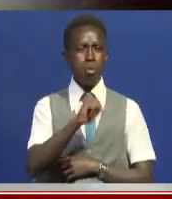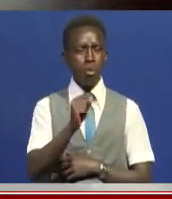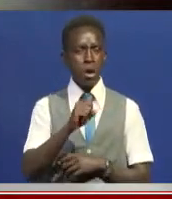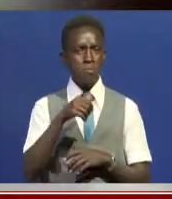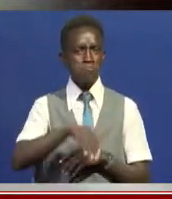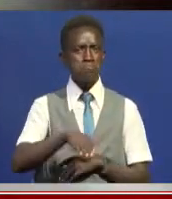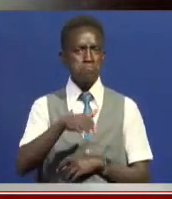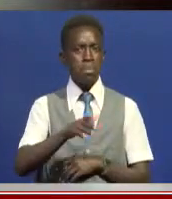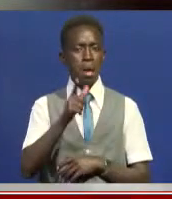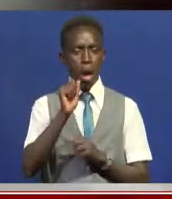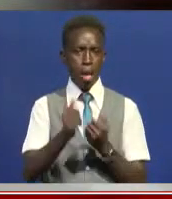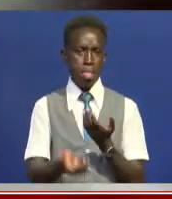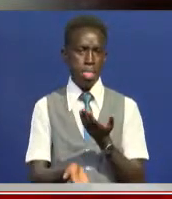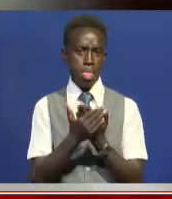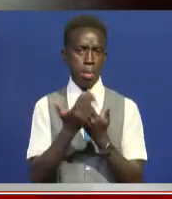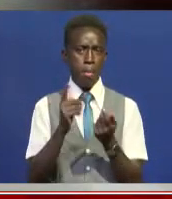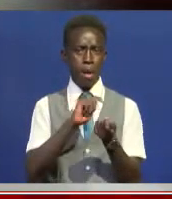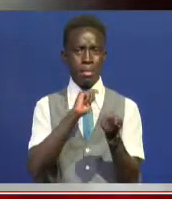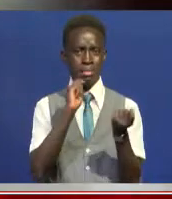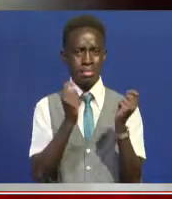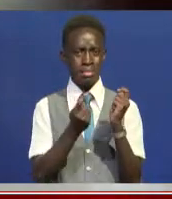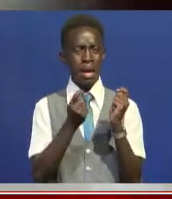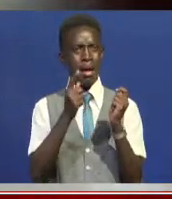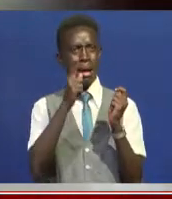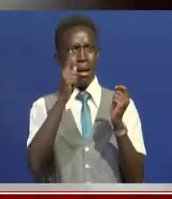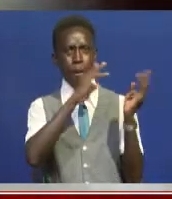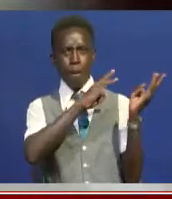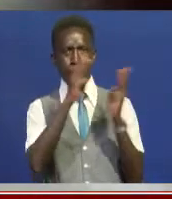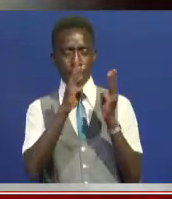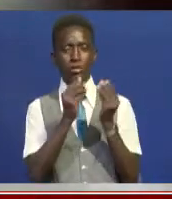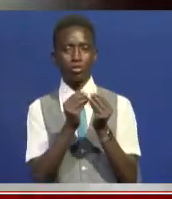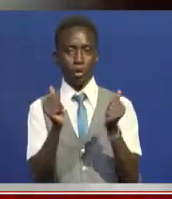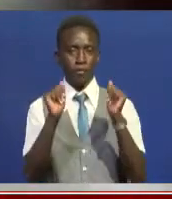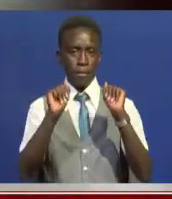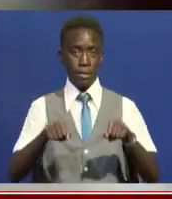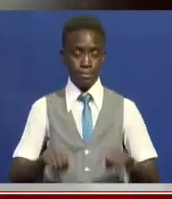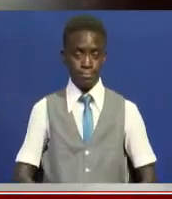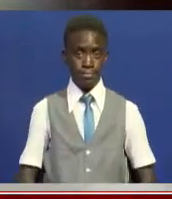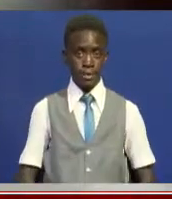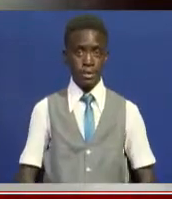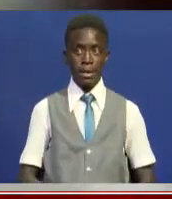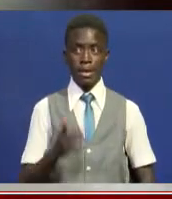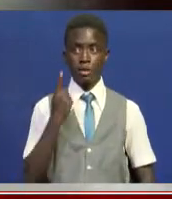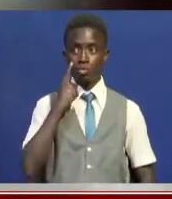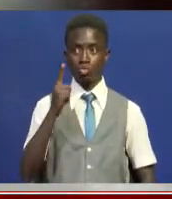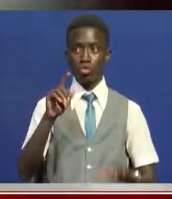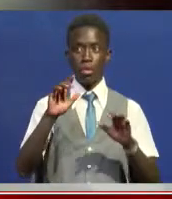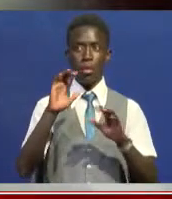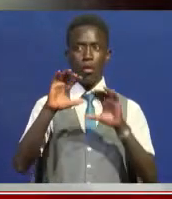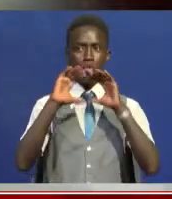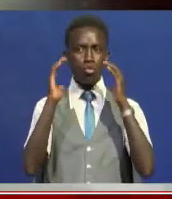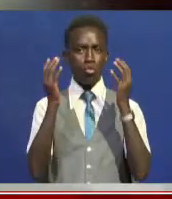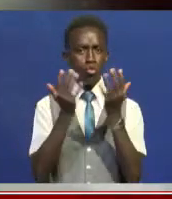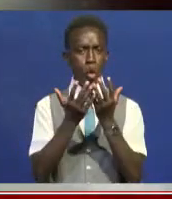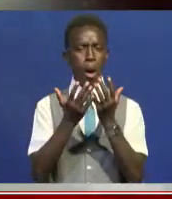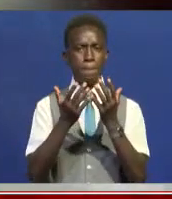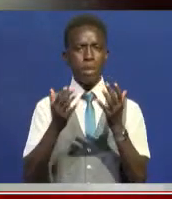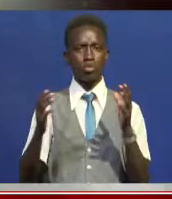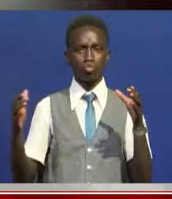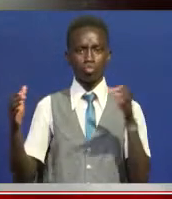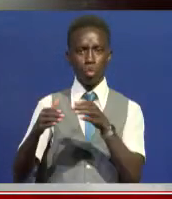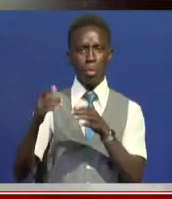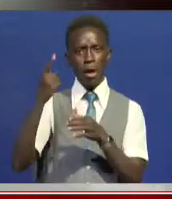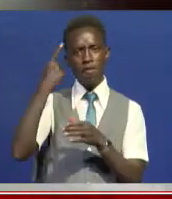changing pests and emerging diseases. Care International and the Swiss-based Global Alliance for Improved Nutrition have teamed up